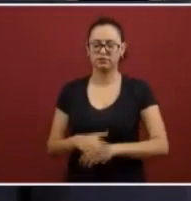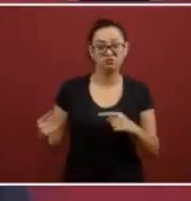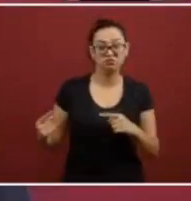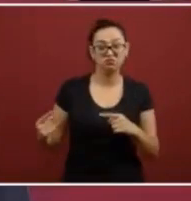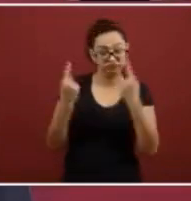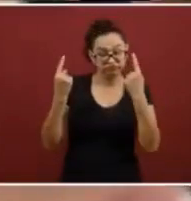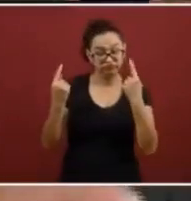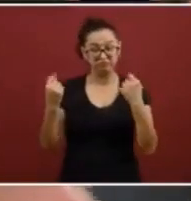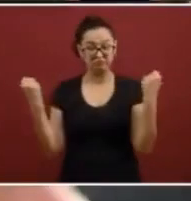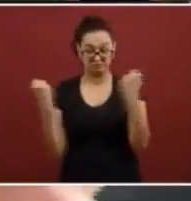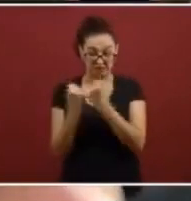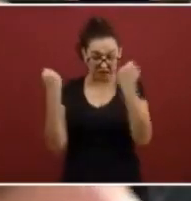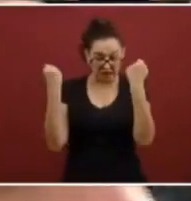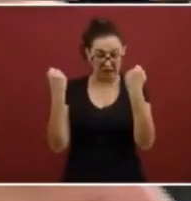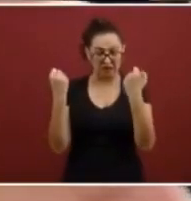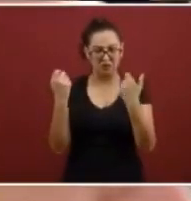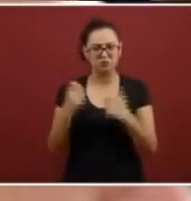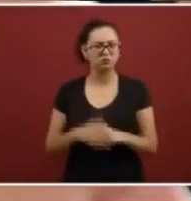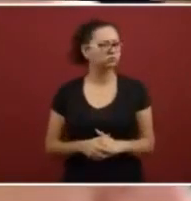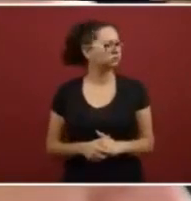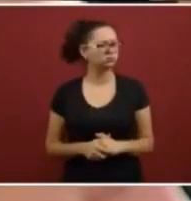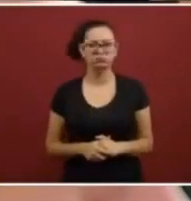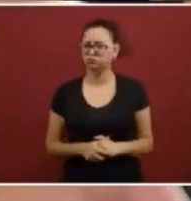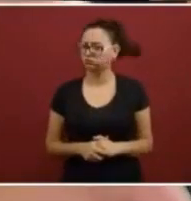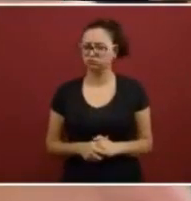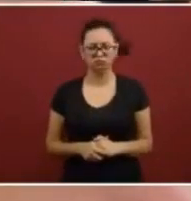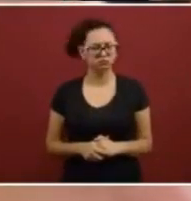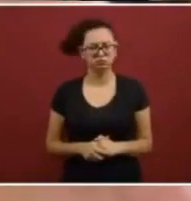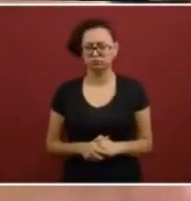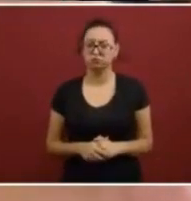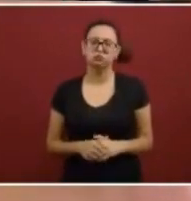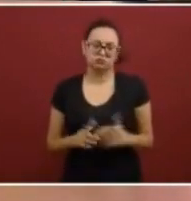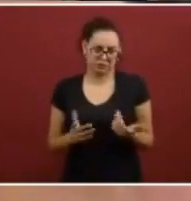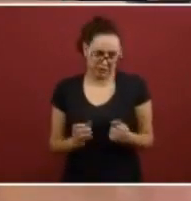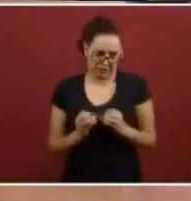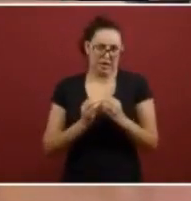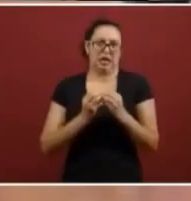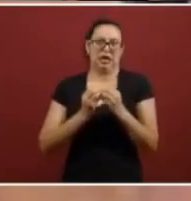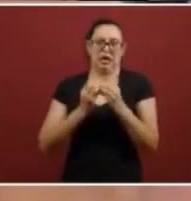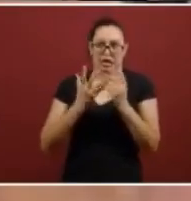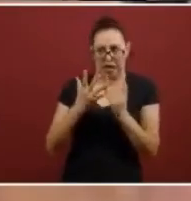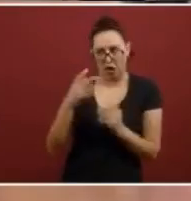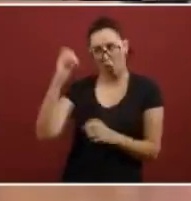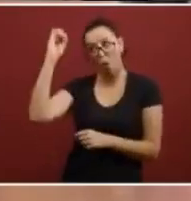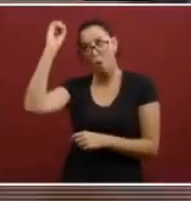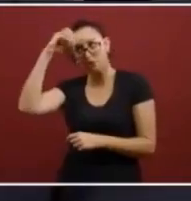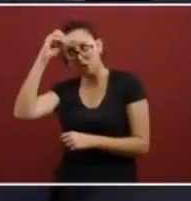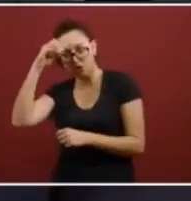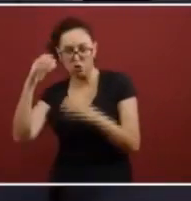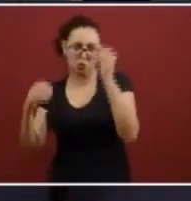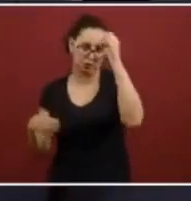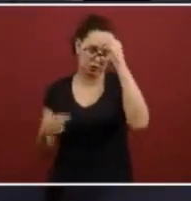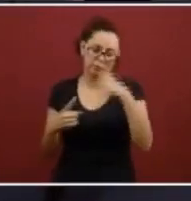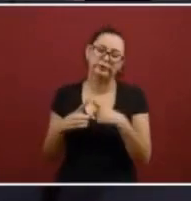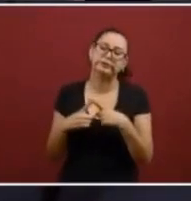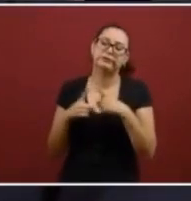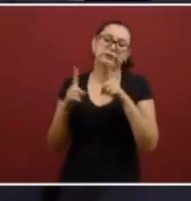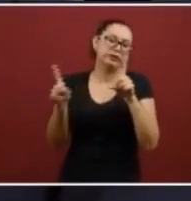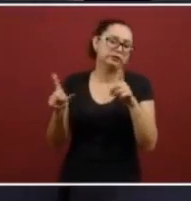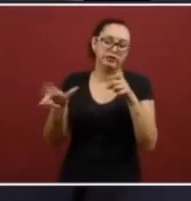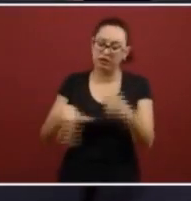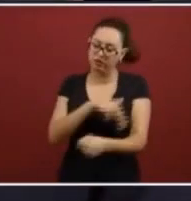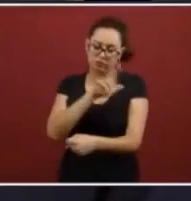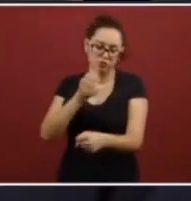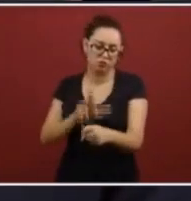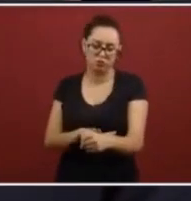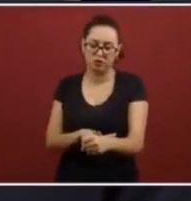Desacuerdos, desencuentros. He says, was No, there no, disagreements? claro que hay diferencias. He says there was Porque, differences, Pues es normal. but it's normal.